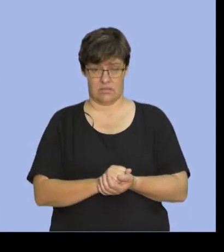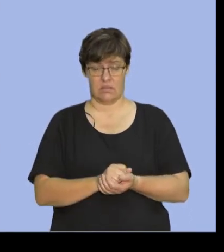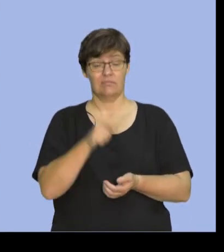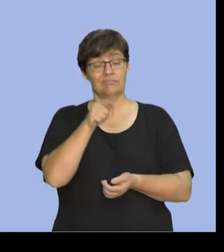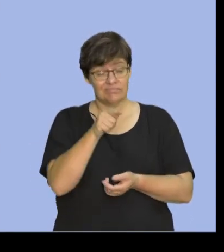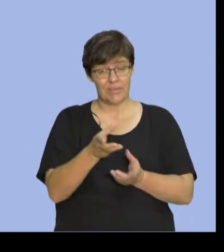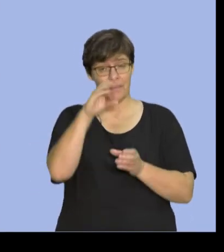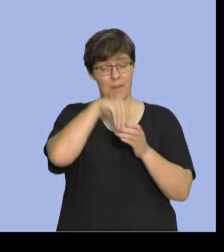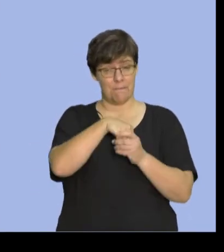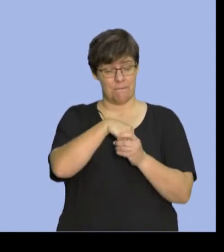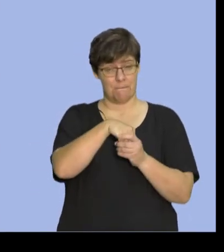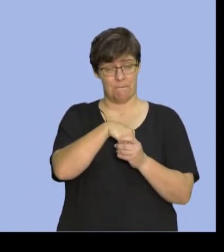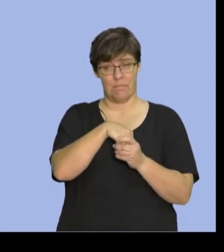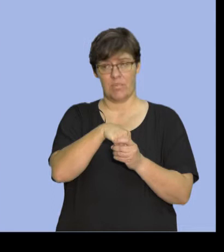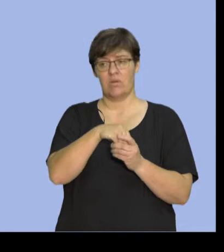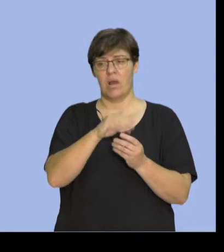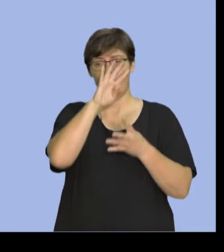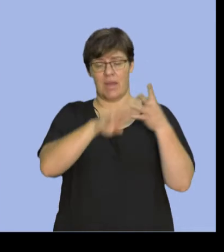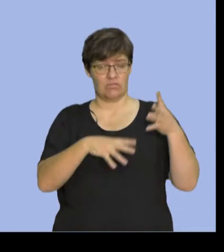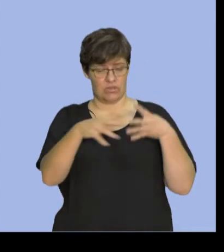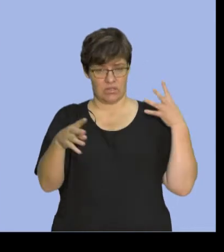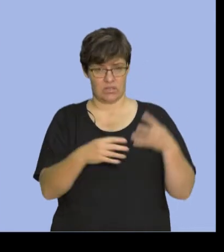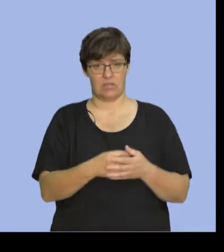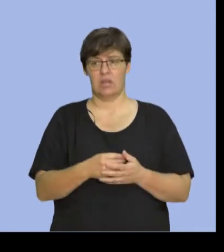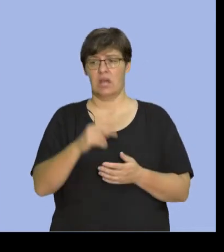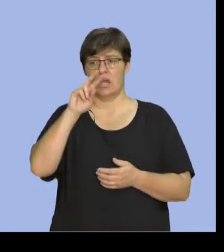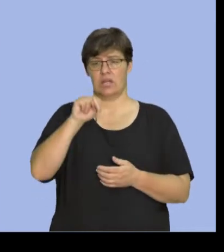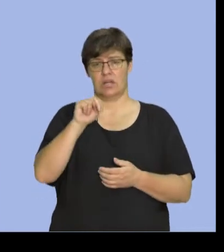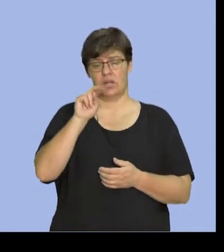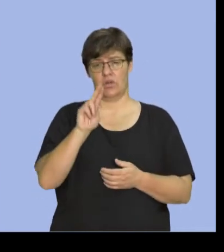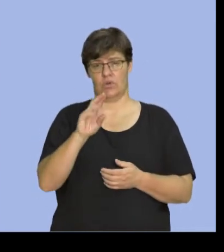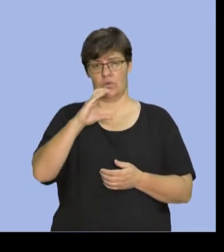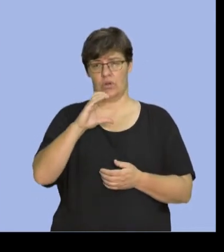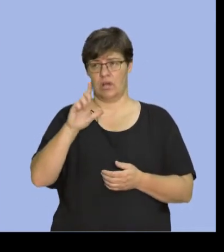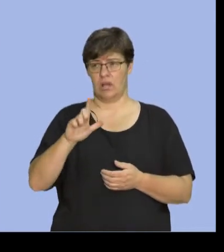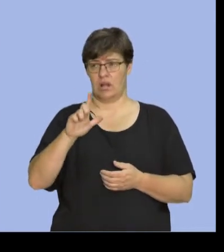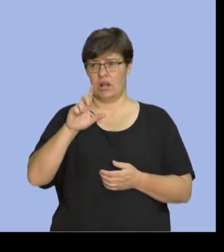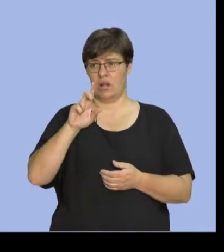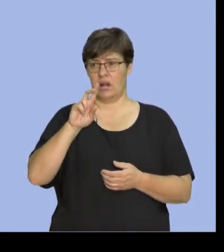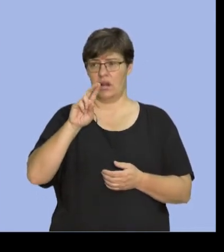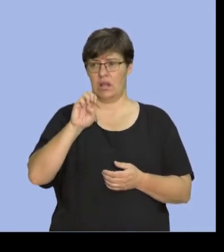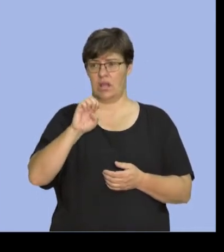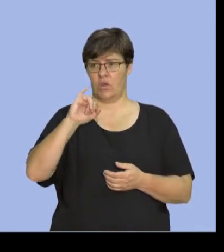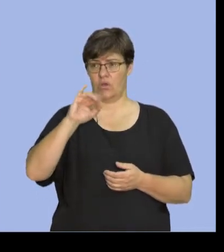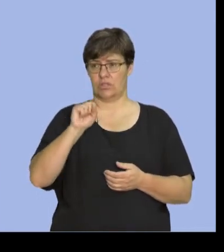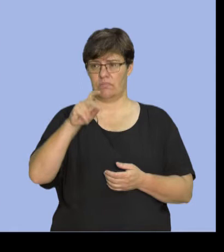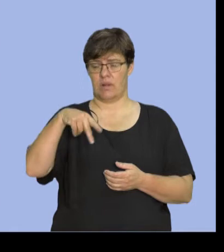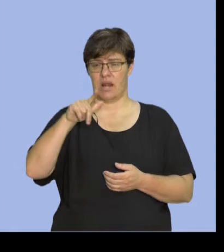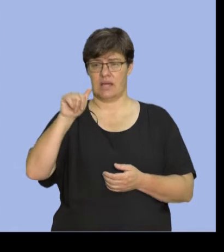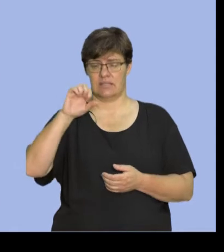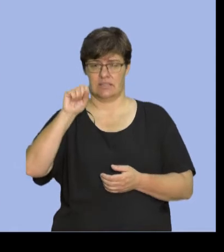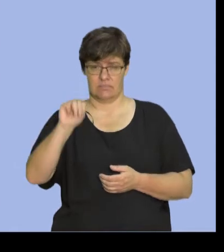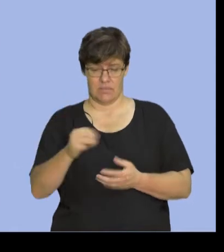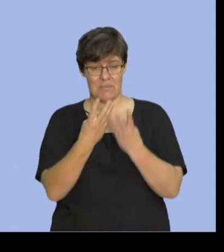contains a matrix called the nucleoplasm. So that's the liquid part which contains the nuclear